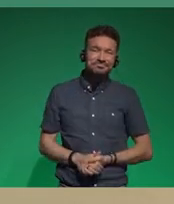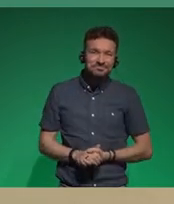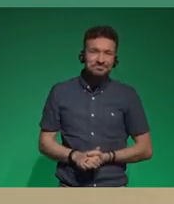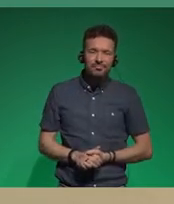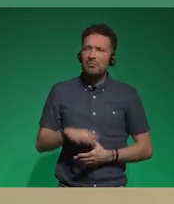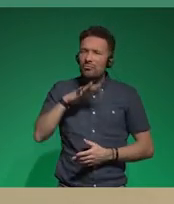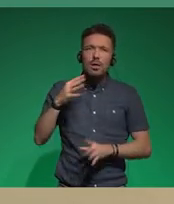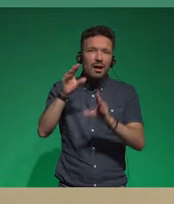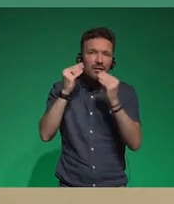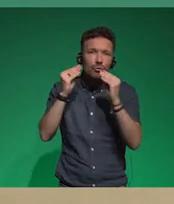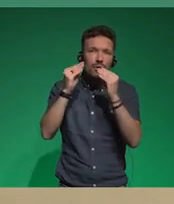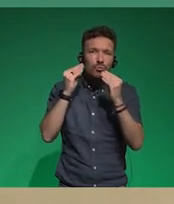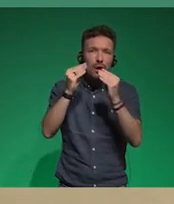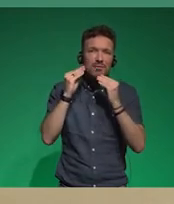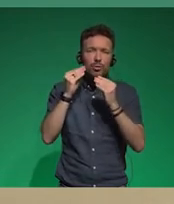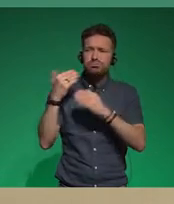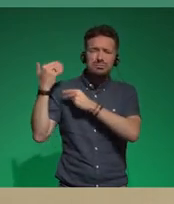behind. I would like to say that